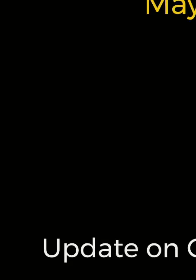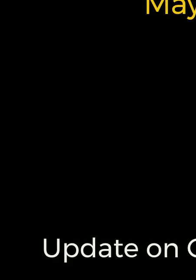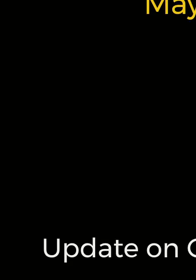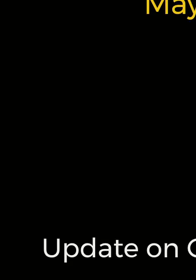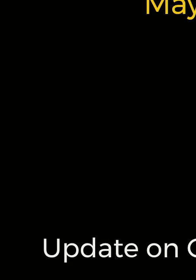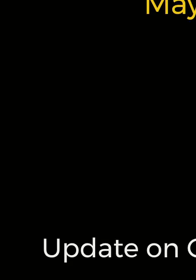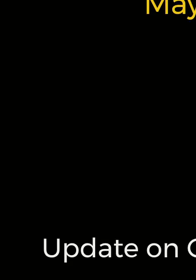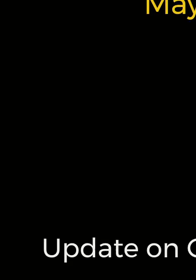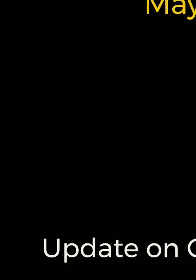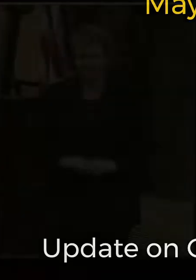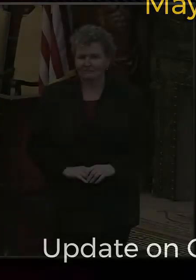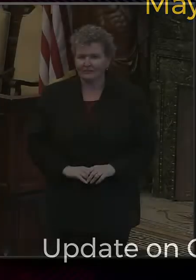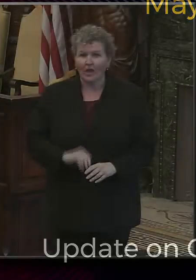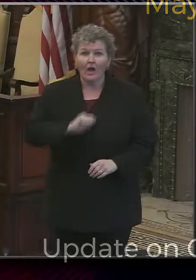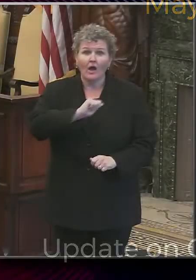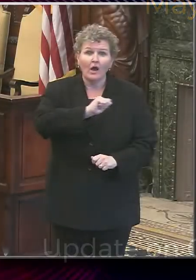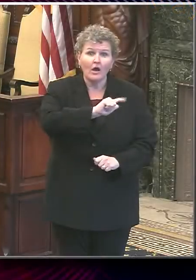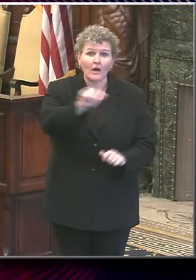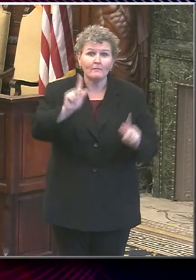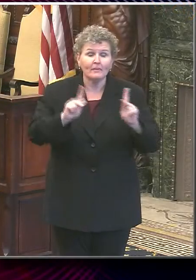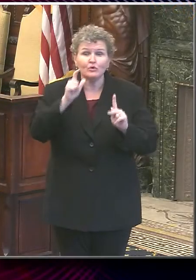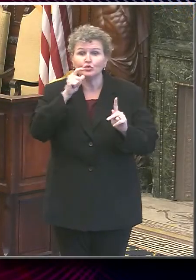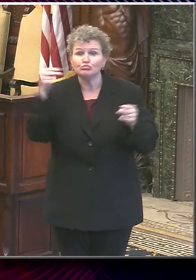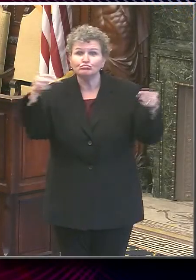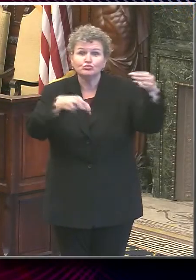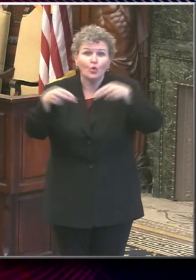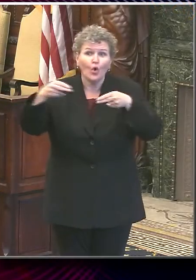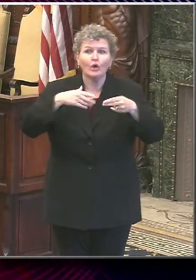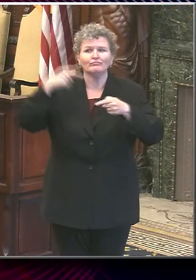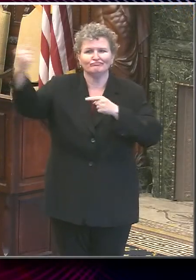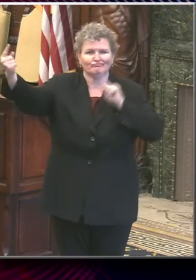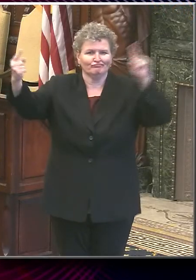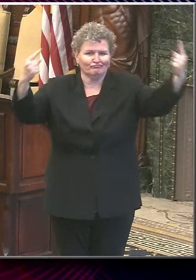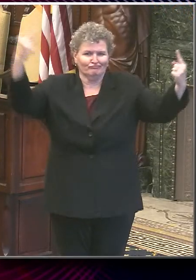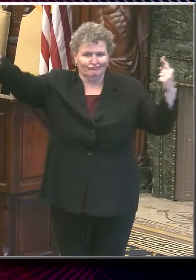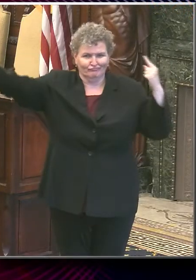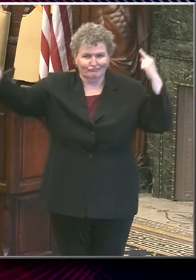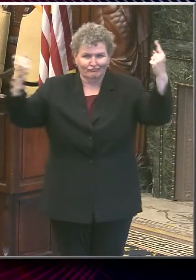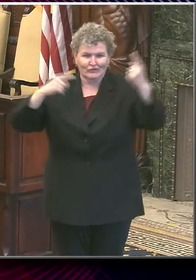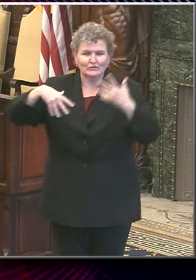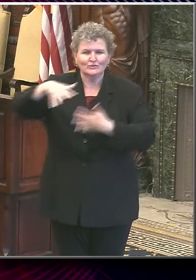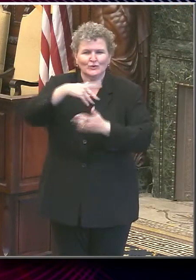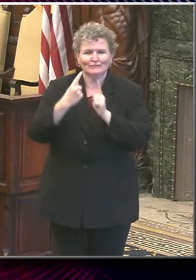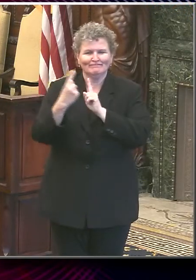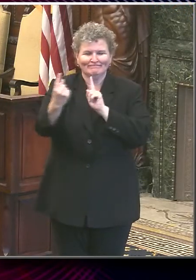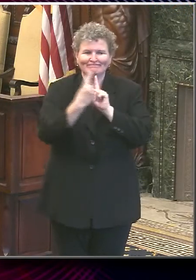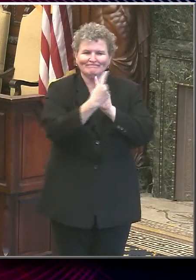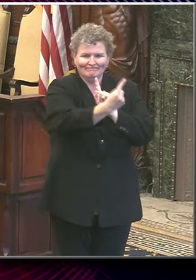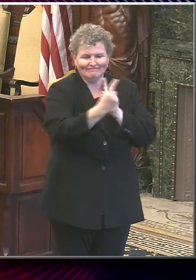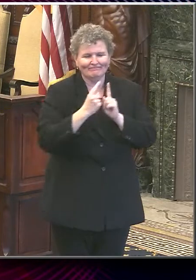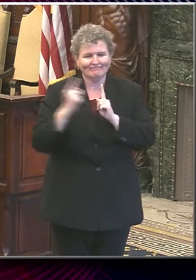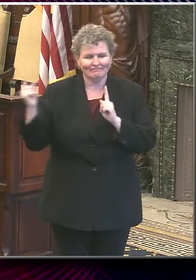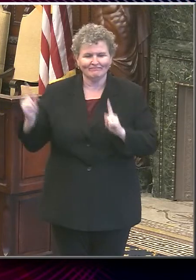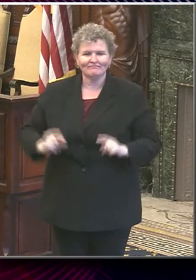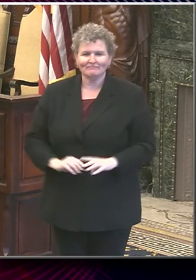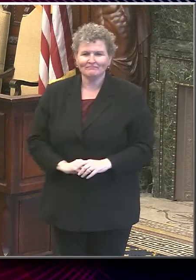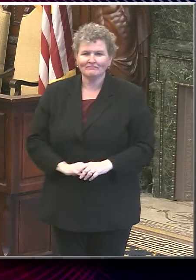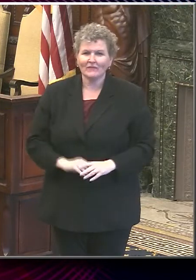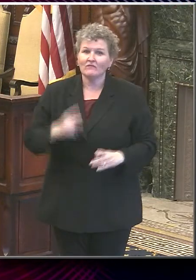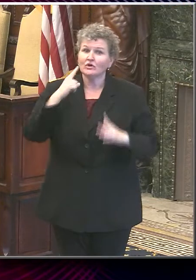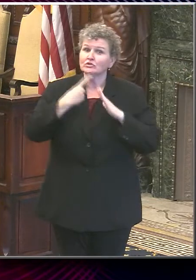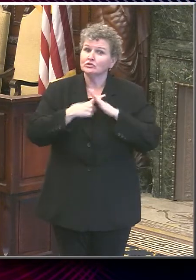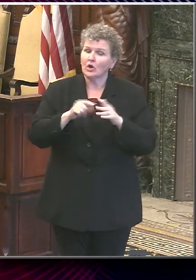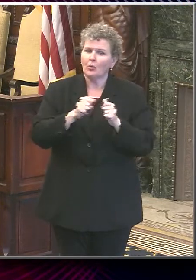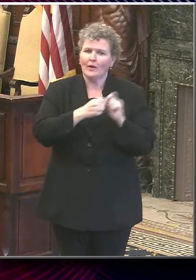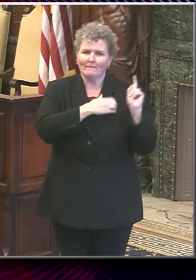briefing virtually to adhere to social distancing guidelines. We will begin our briefing today with opening remarks from Mayor Kenney.